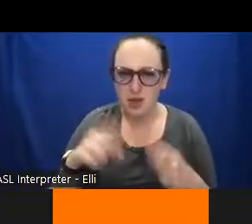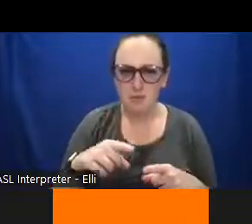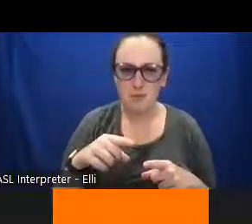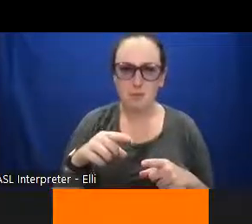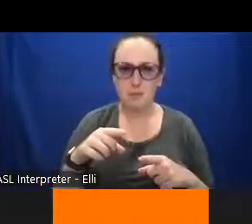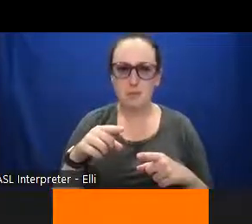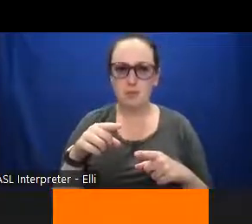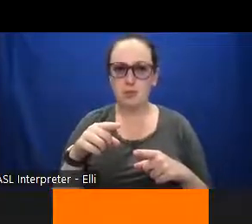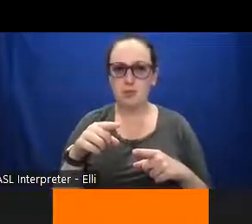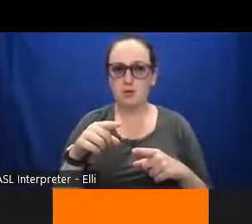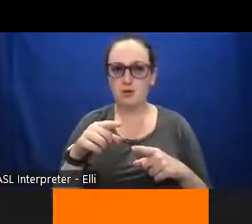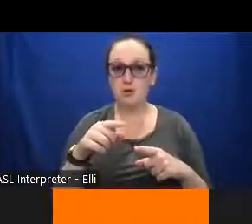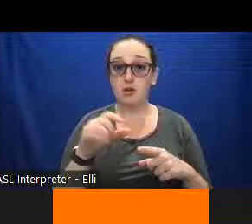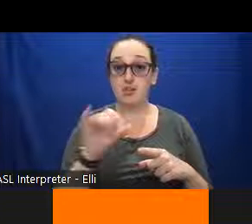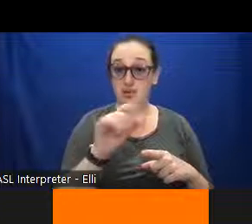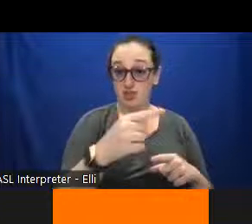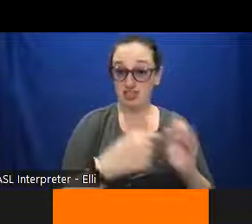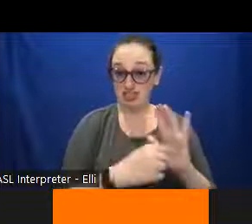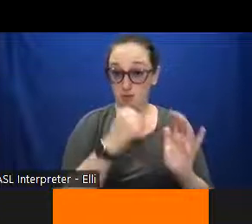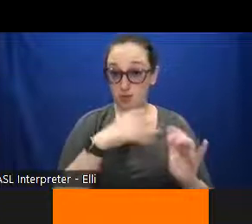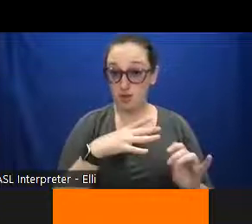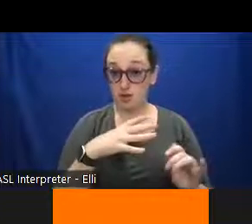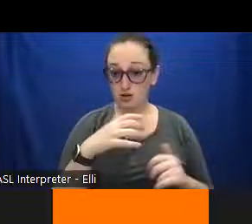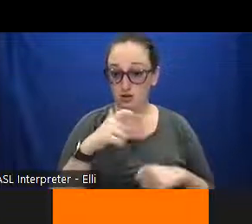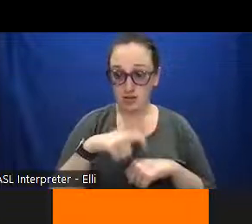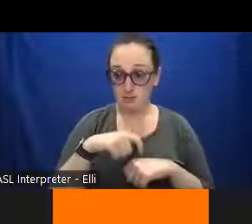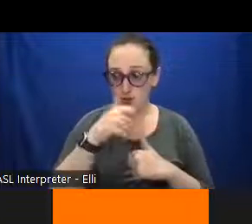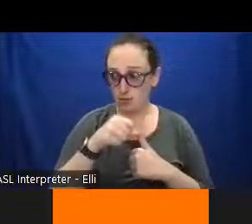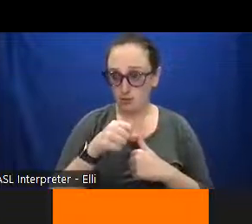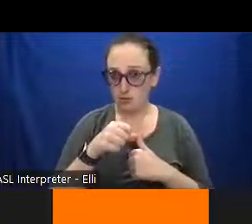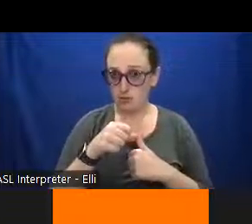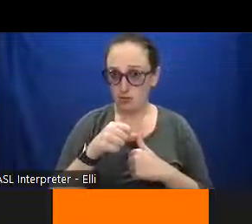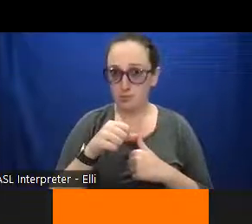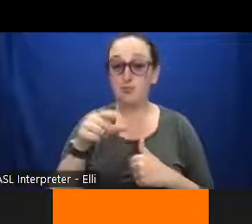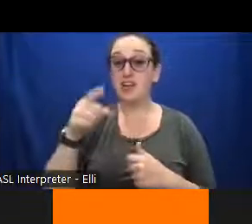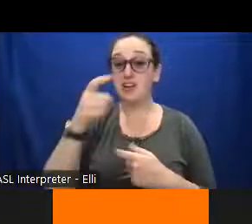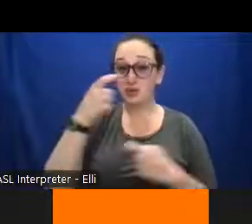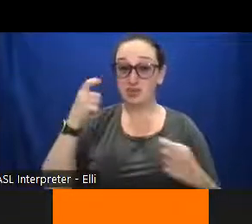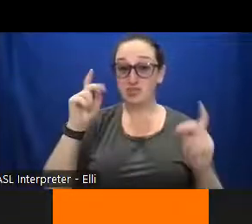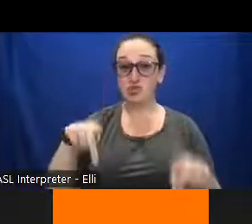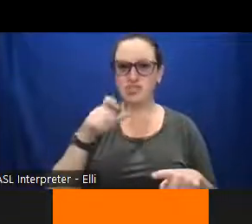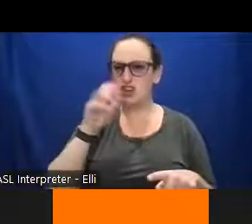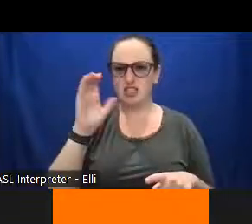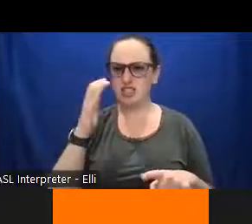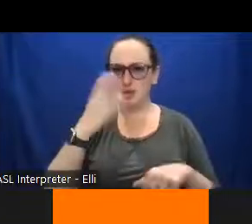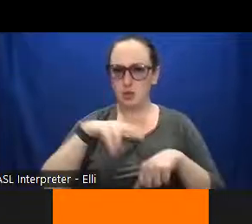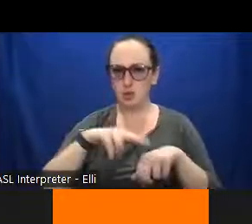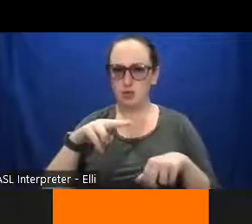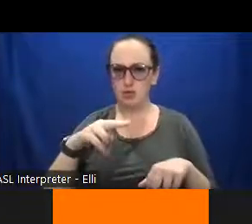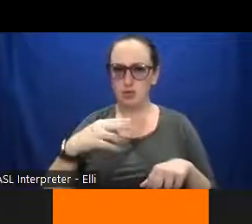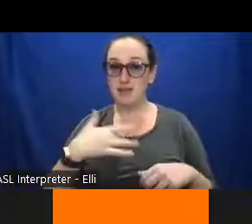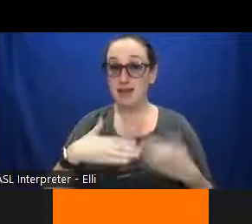What time? I don't know. A traumatized person may not seem like her usual self, or may